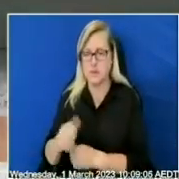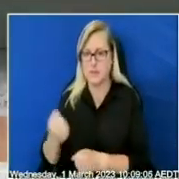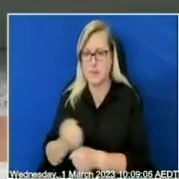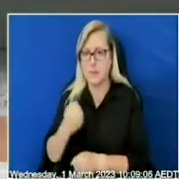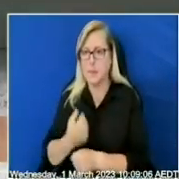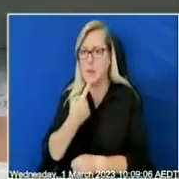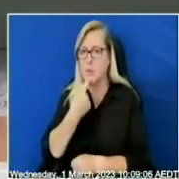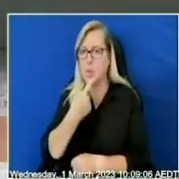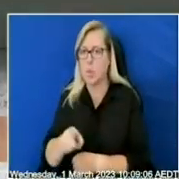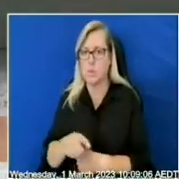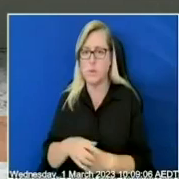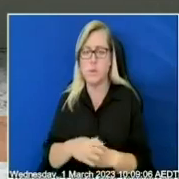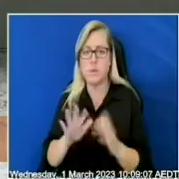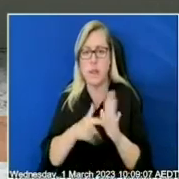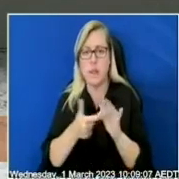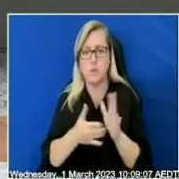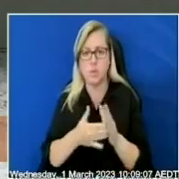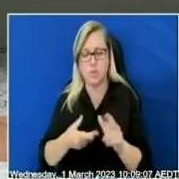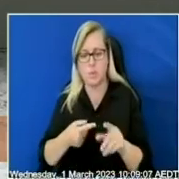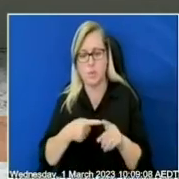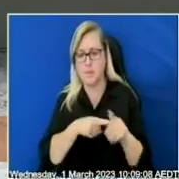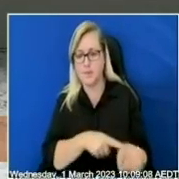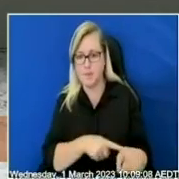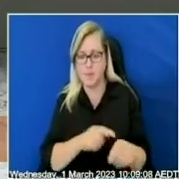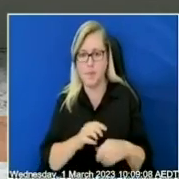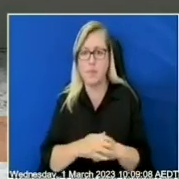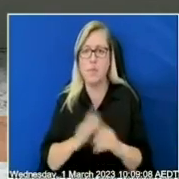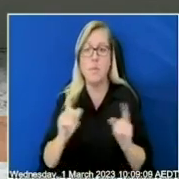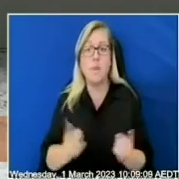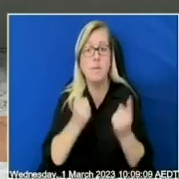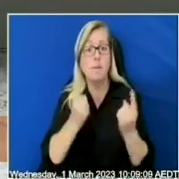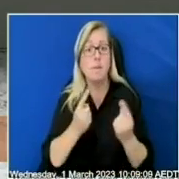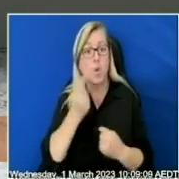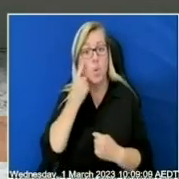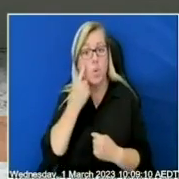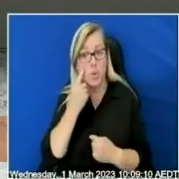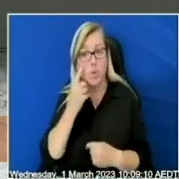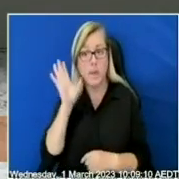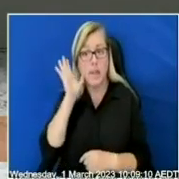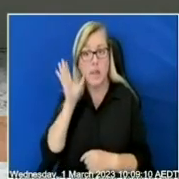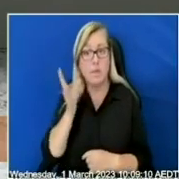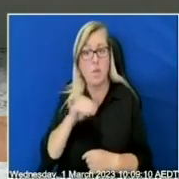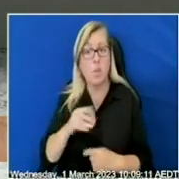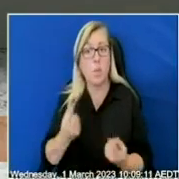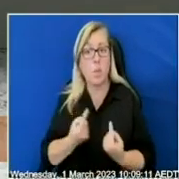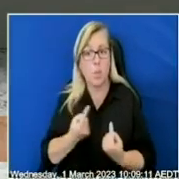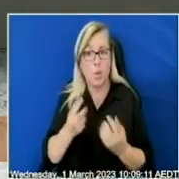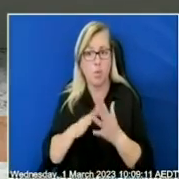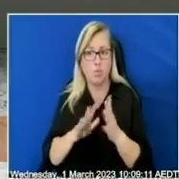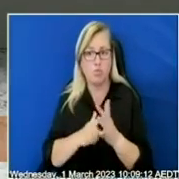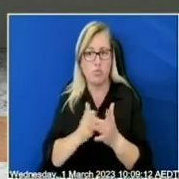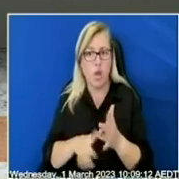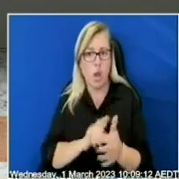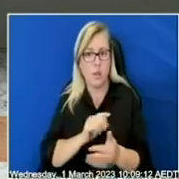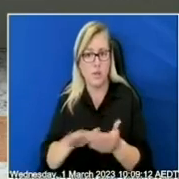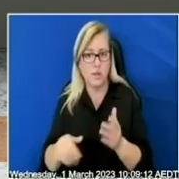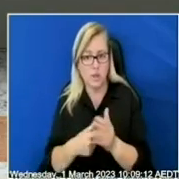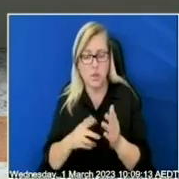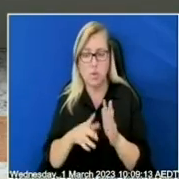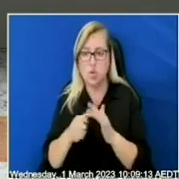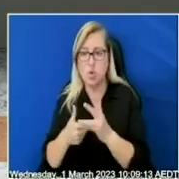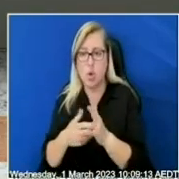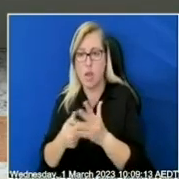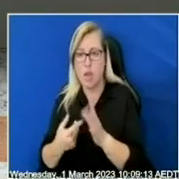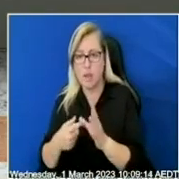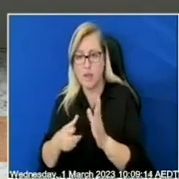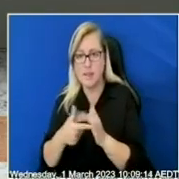First witnesses we'll hear from this morning are the Wright family, Donna, Tina, Joanne and Sonny Wright. This